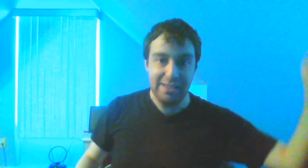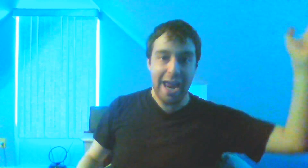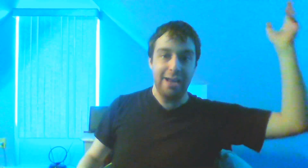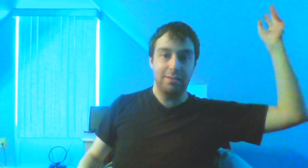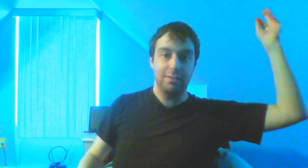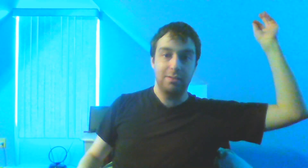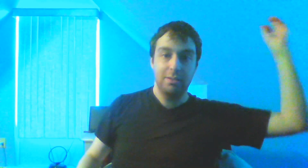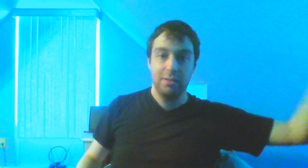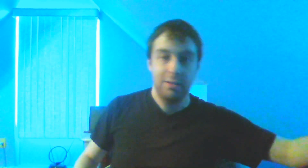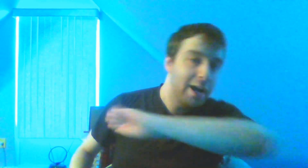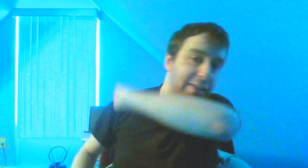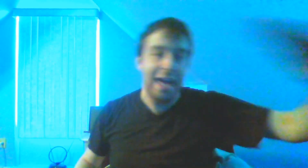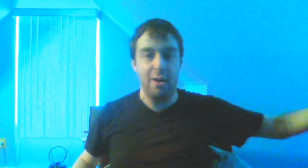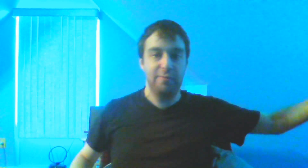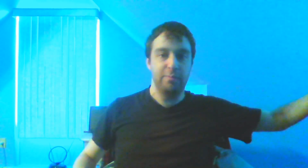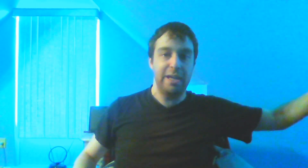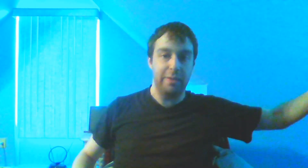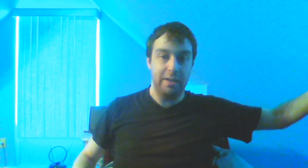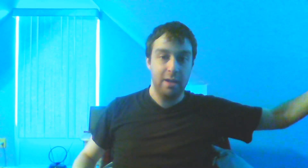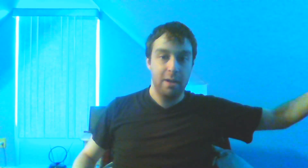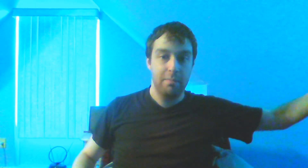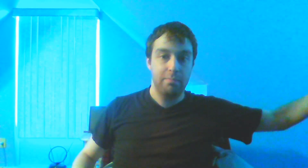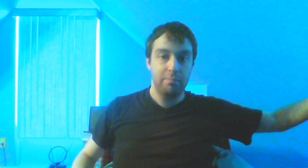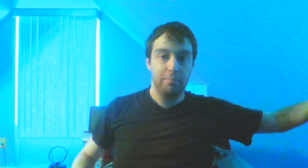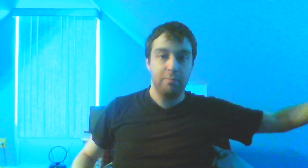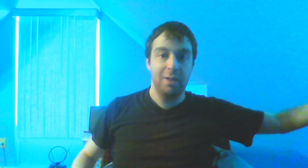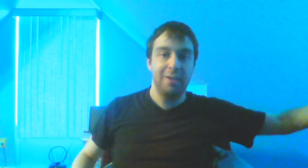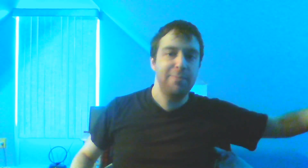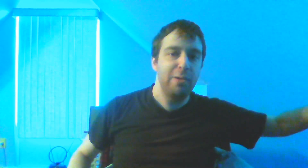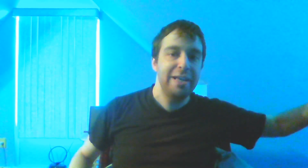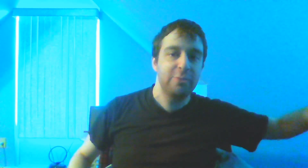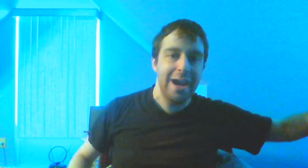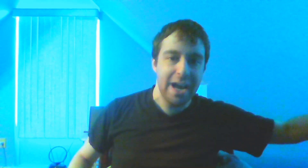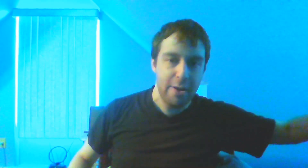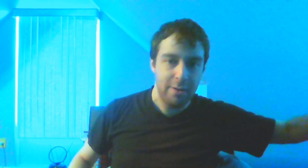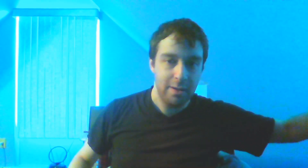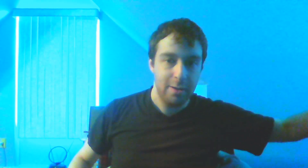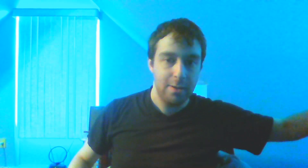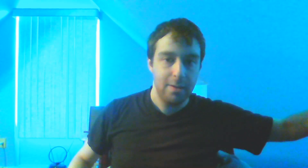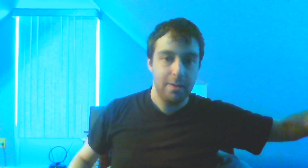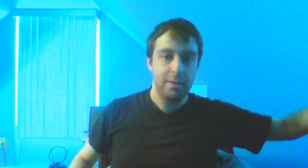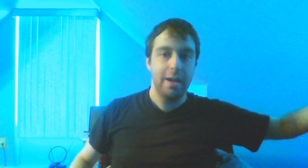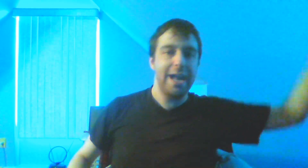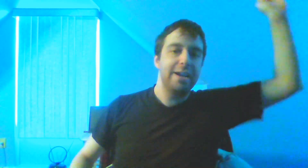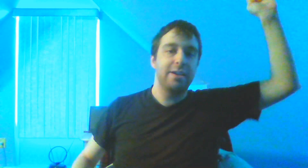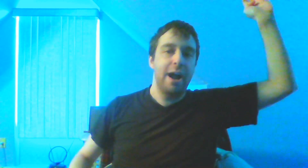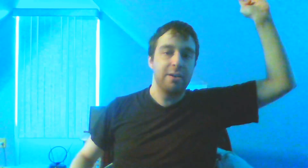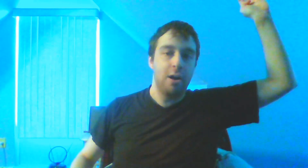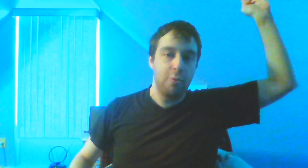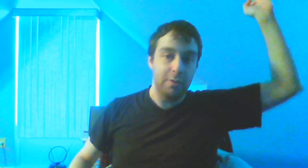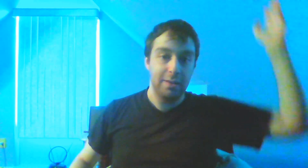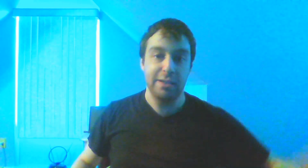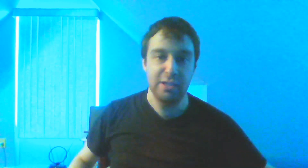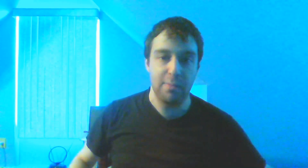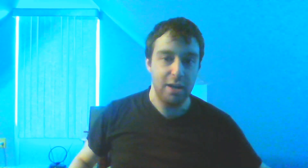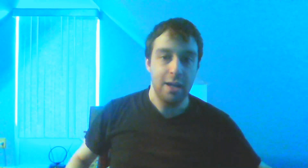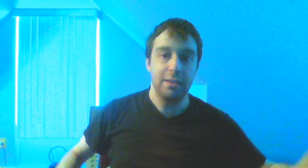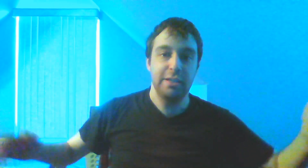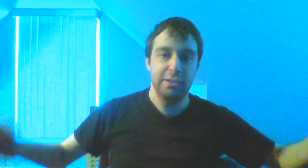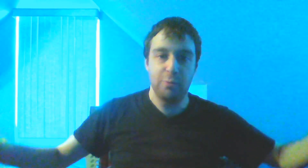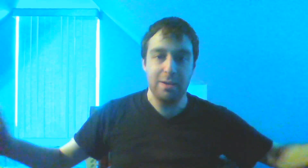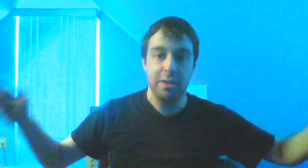I'm not saying cut that off completely. But if you need police right now, again, you're on your own. This